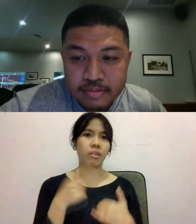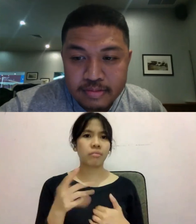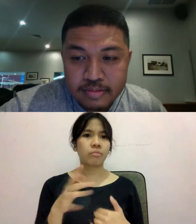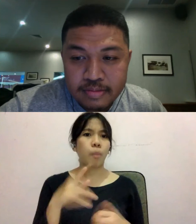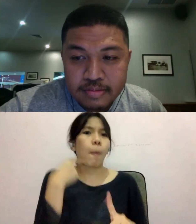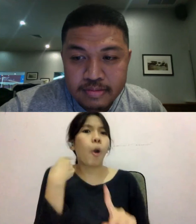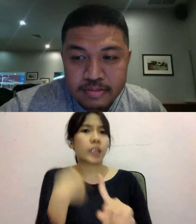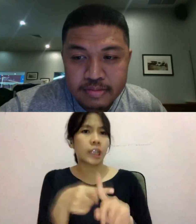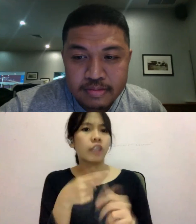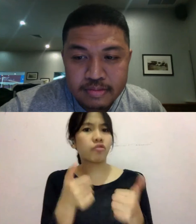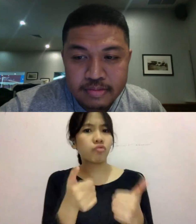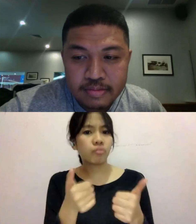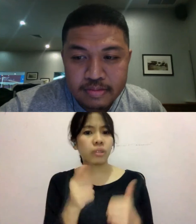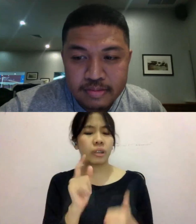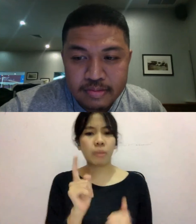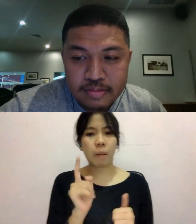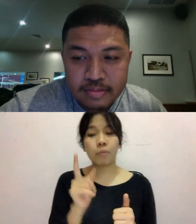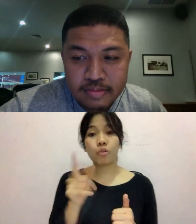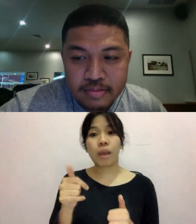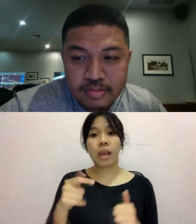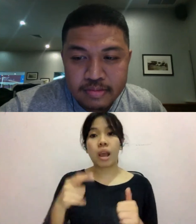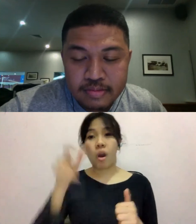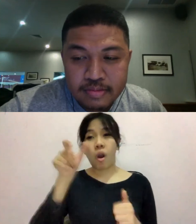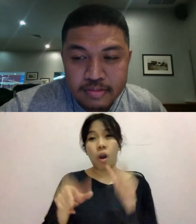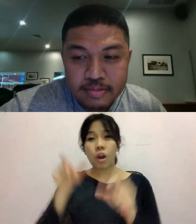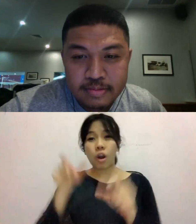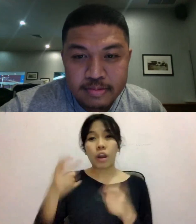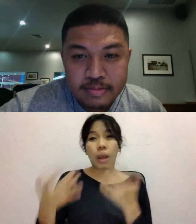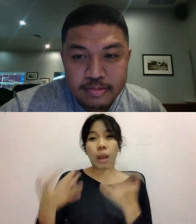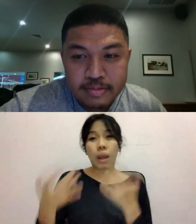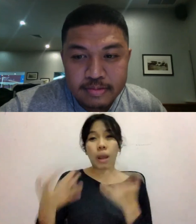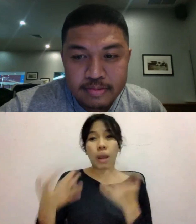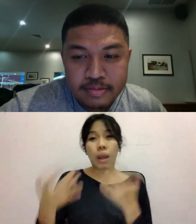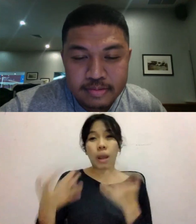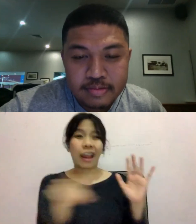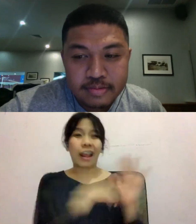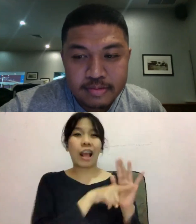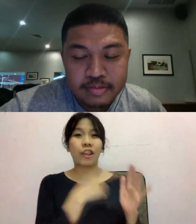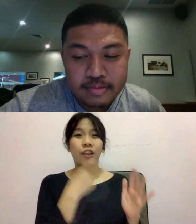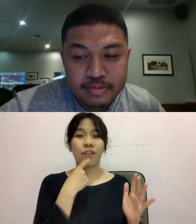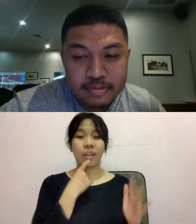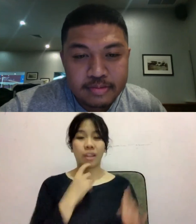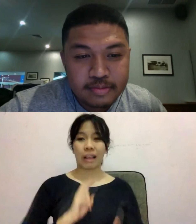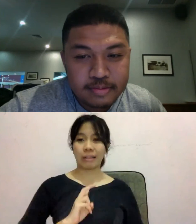stigma that were being attached to the queer community in general.